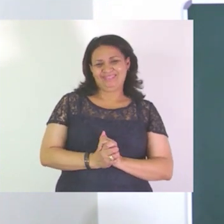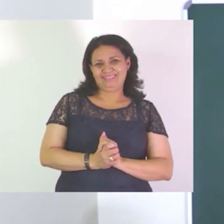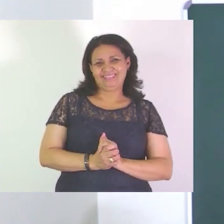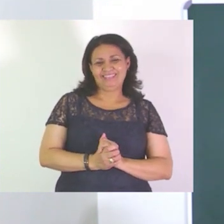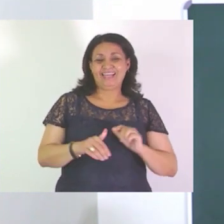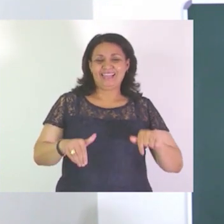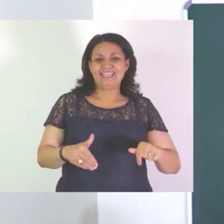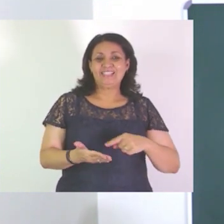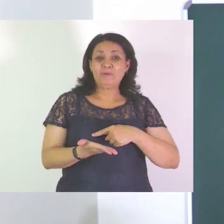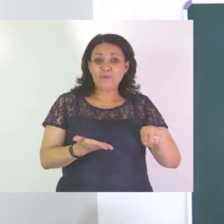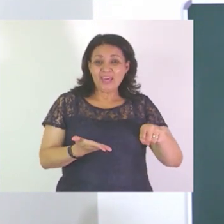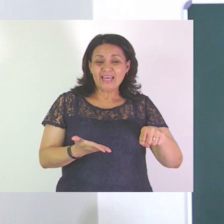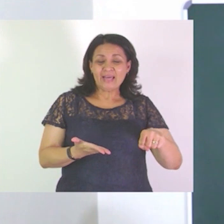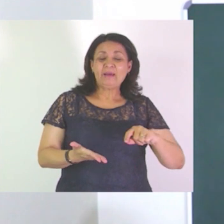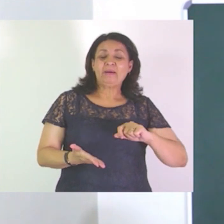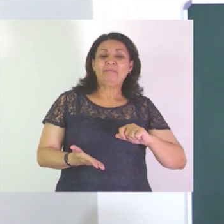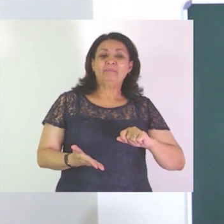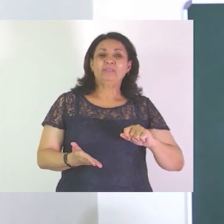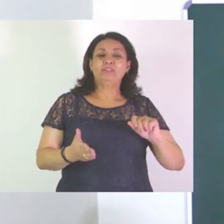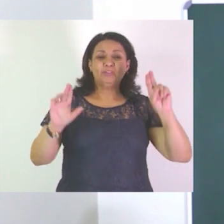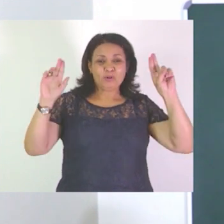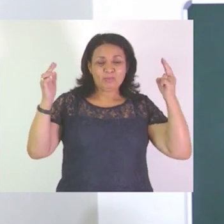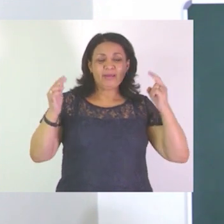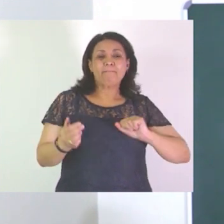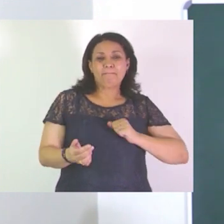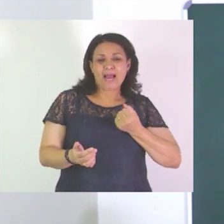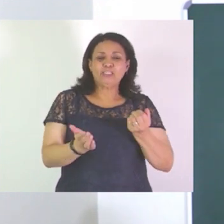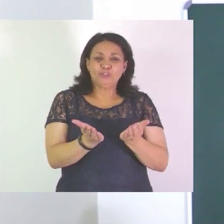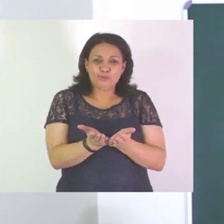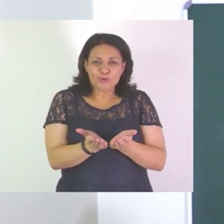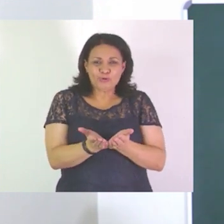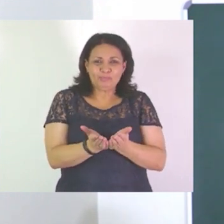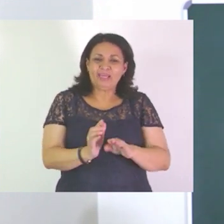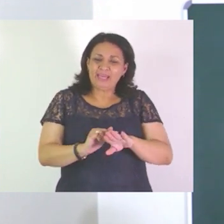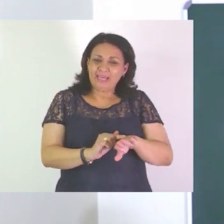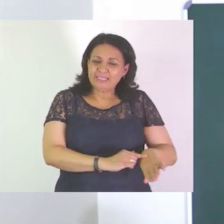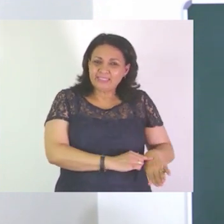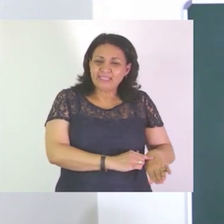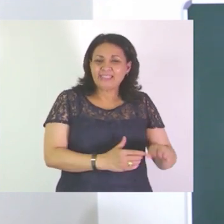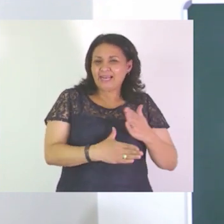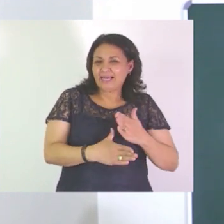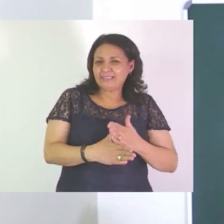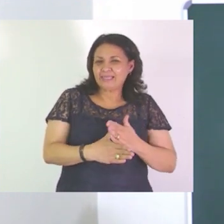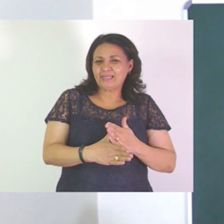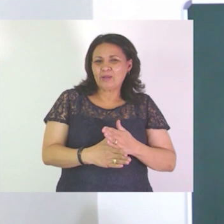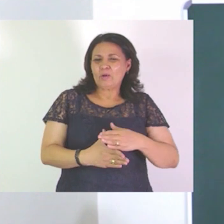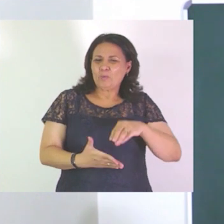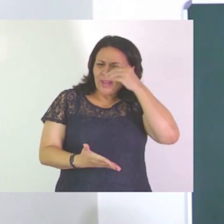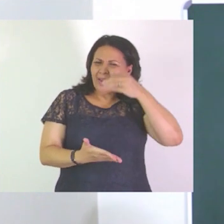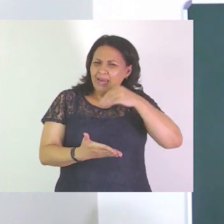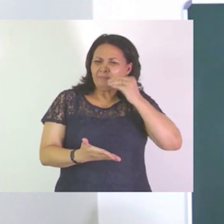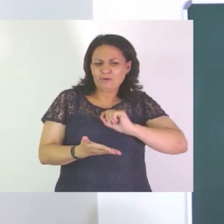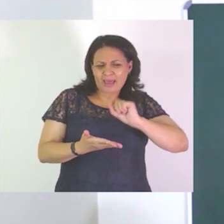This week our topic has been my school. Yesterday's lesson, we learned about